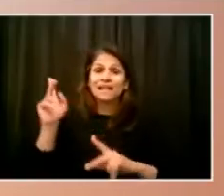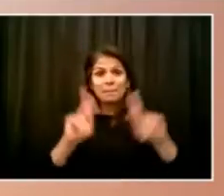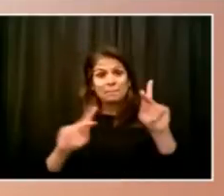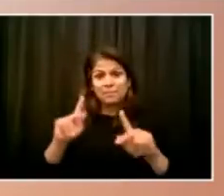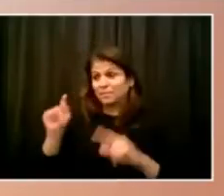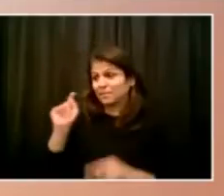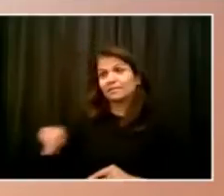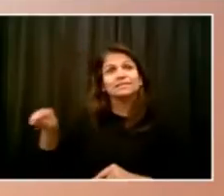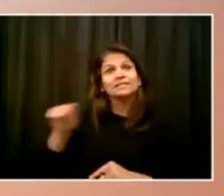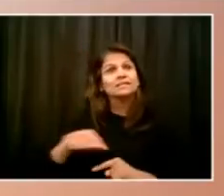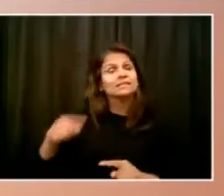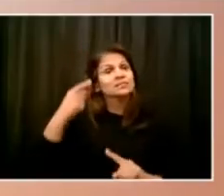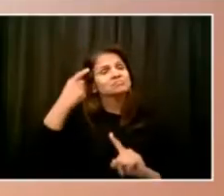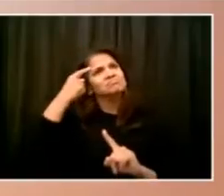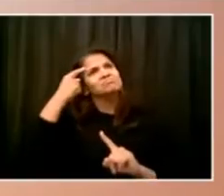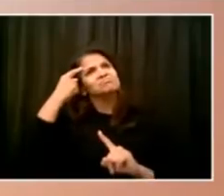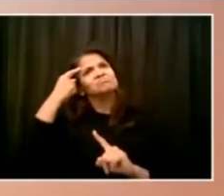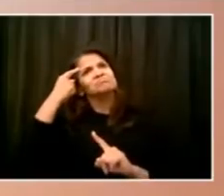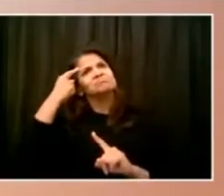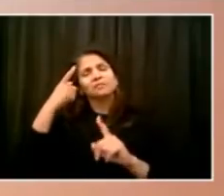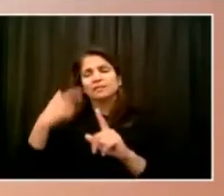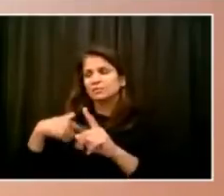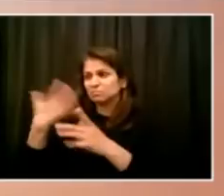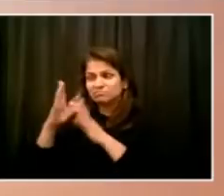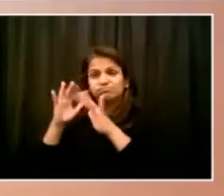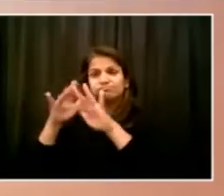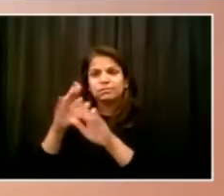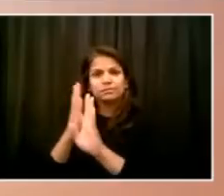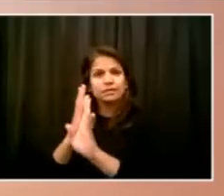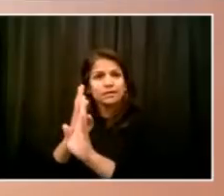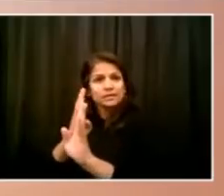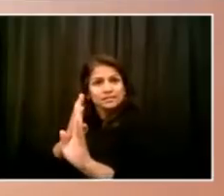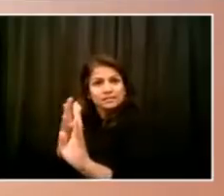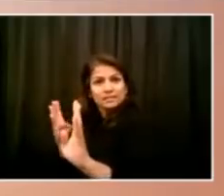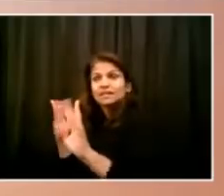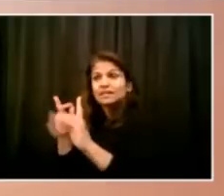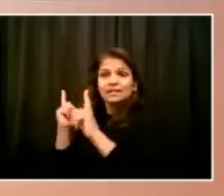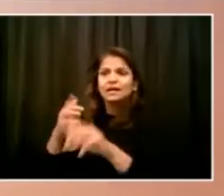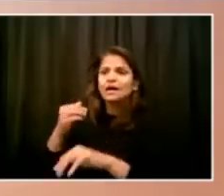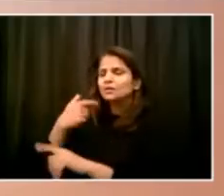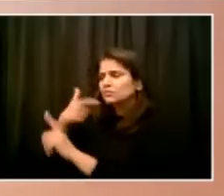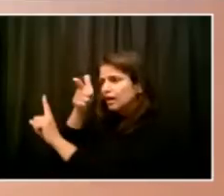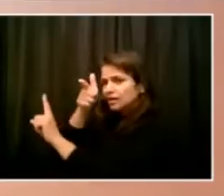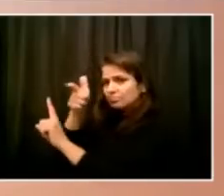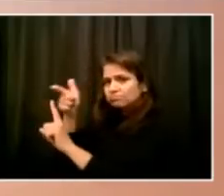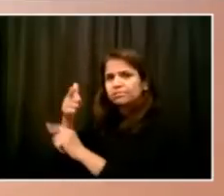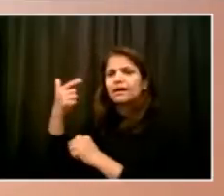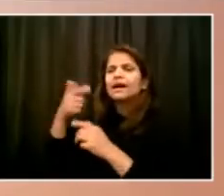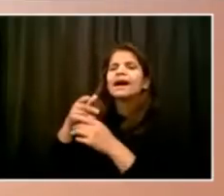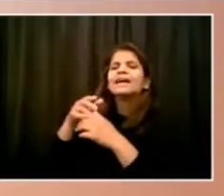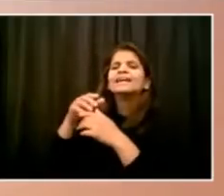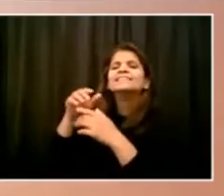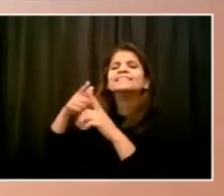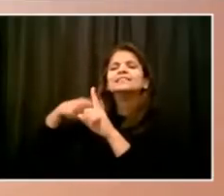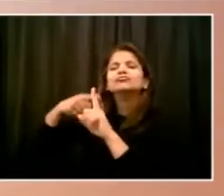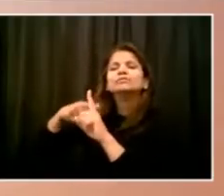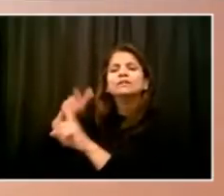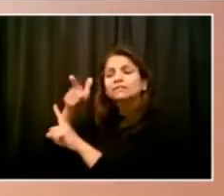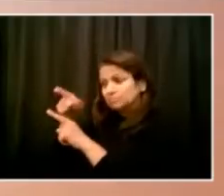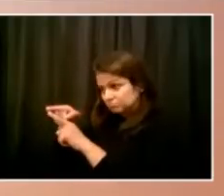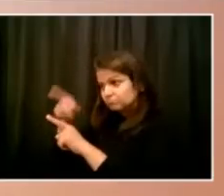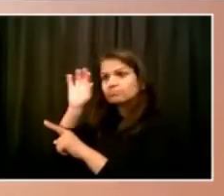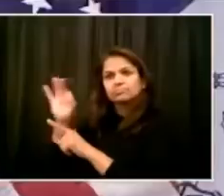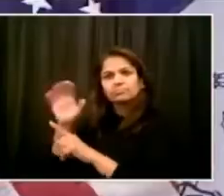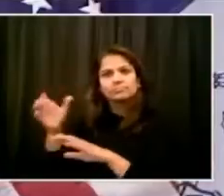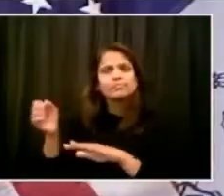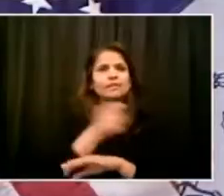unfortunately, technology-wise. So we would really need to depend on proxy measures like symptom screening and temperature checks. Thank you,